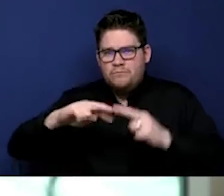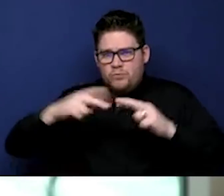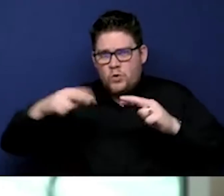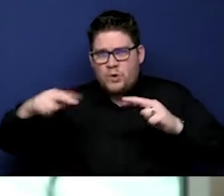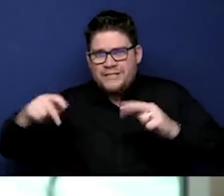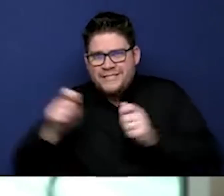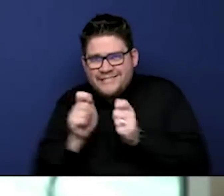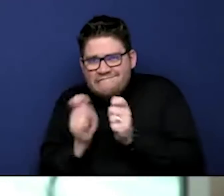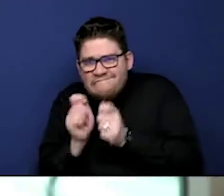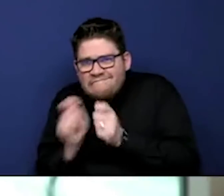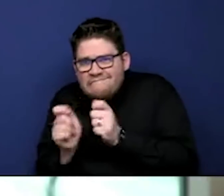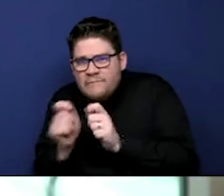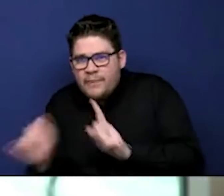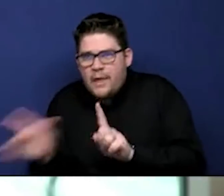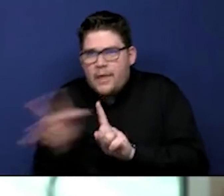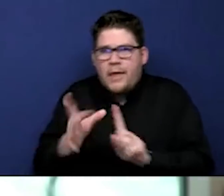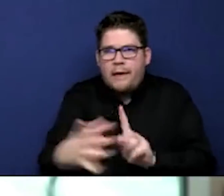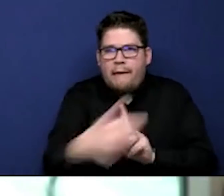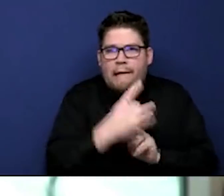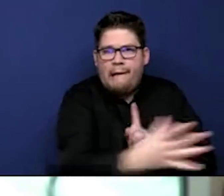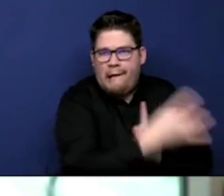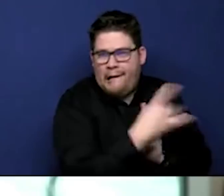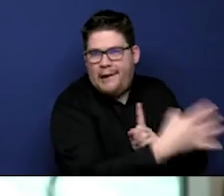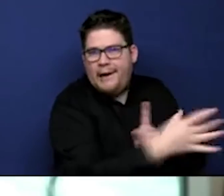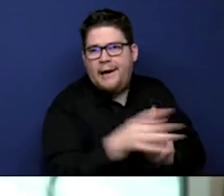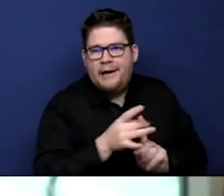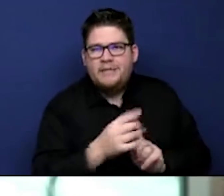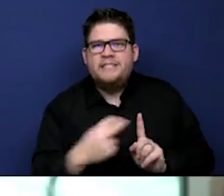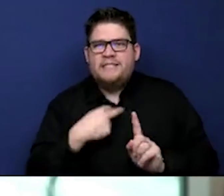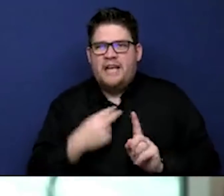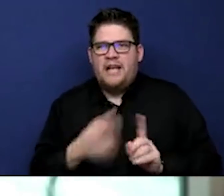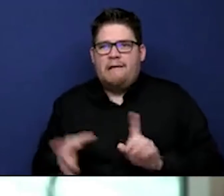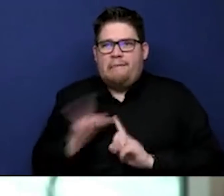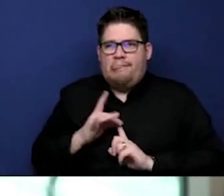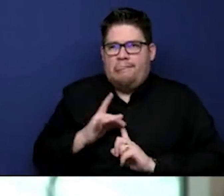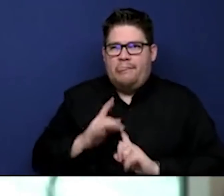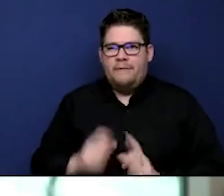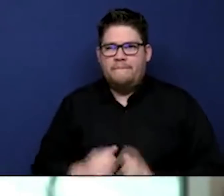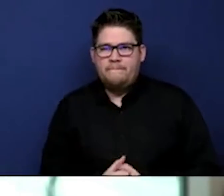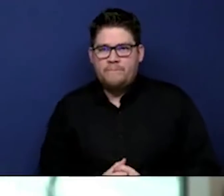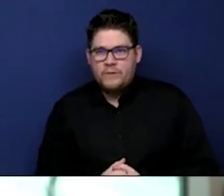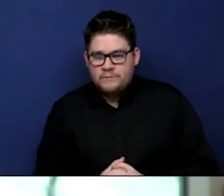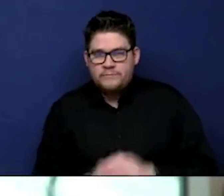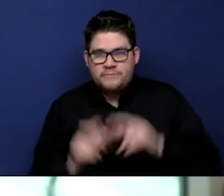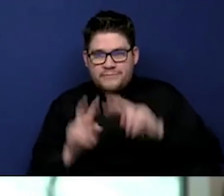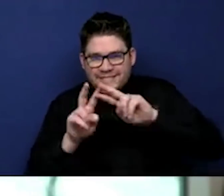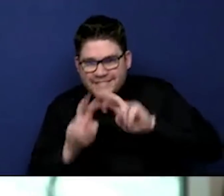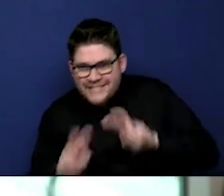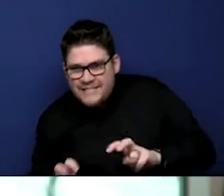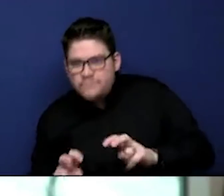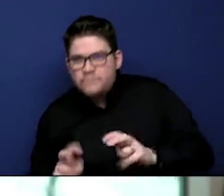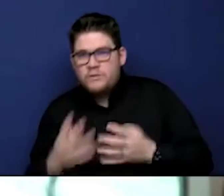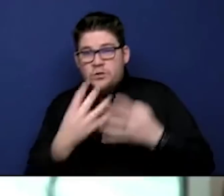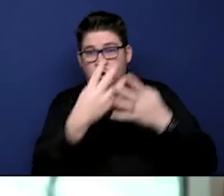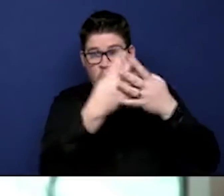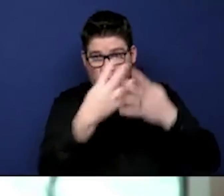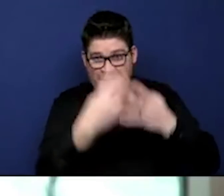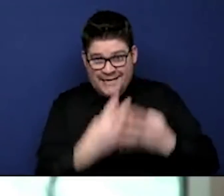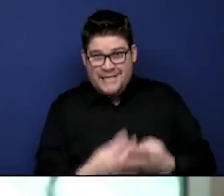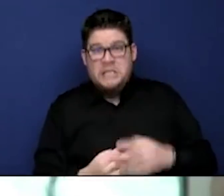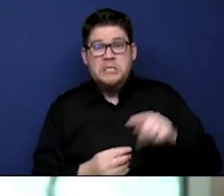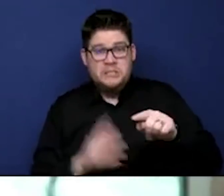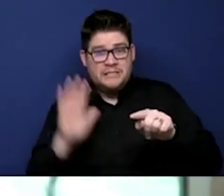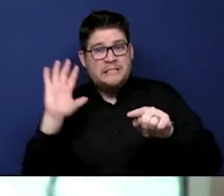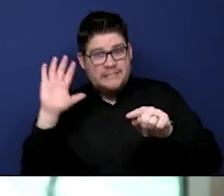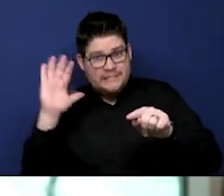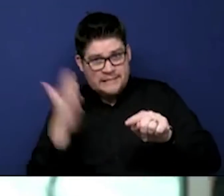these screening tests with whole genome sequencing, and that is a much more involved process that can take several days. So sometimes we'll